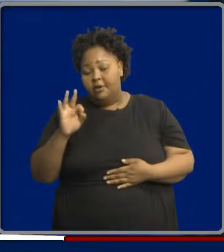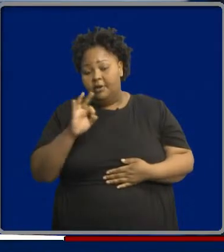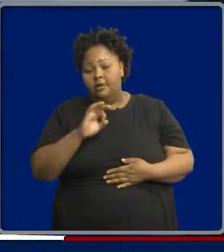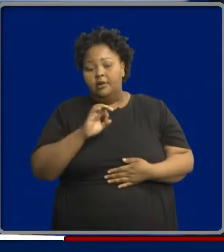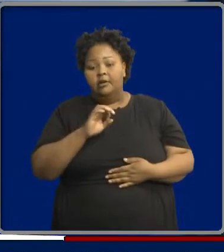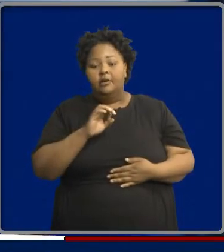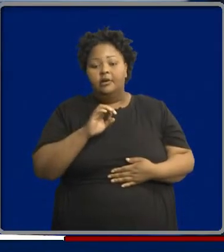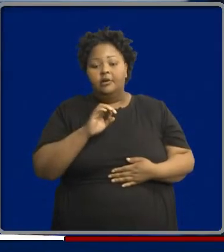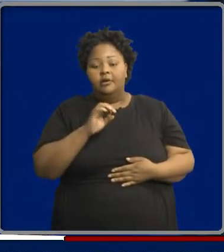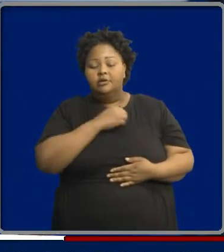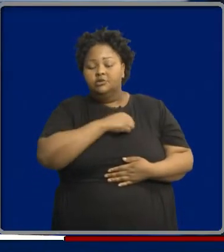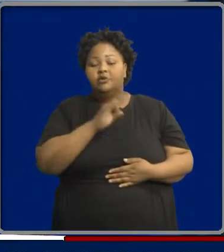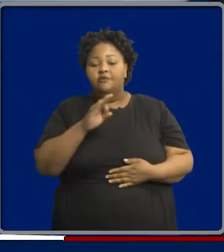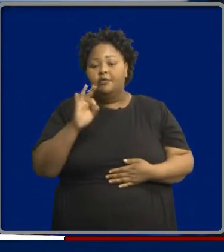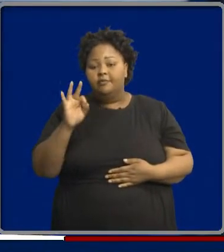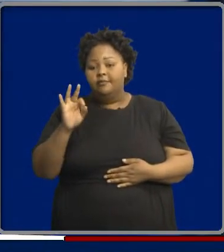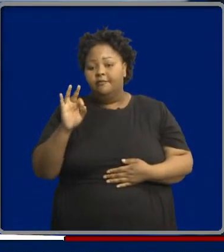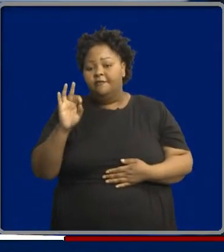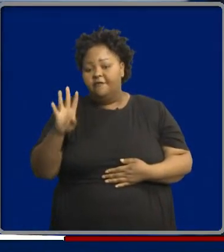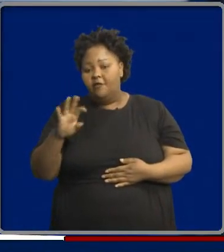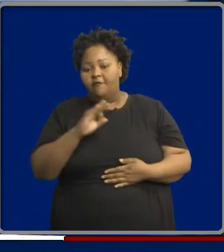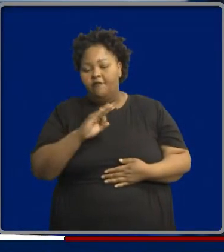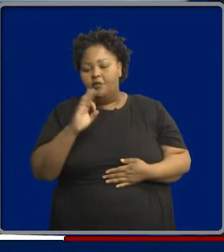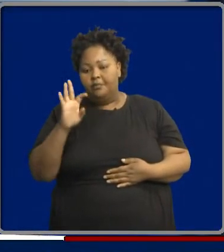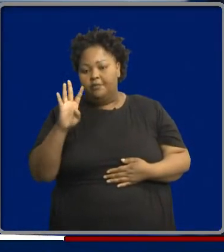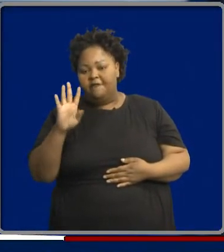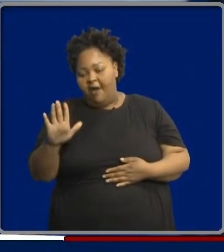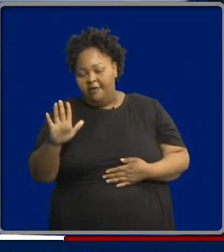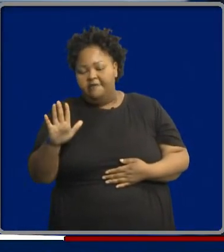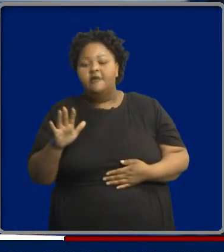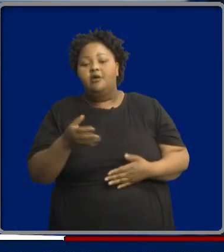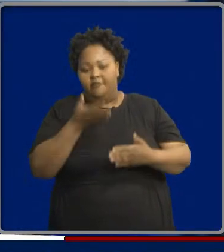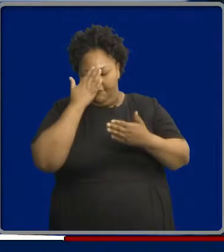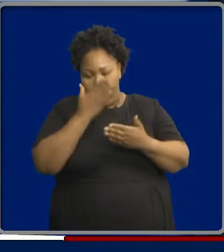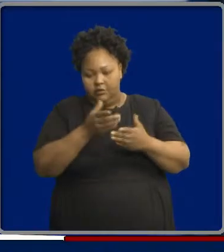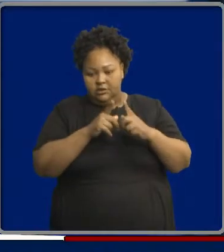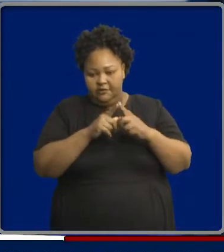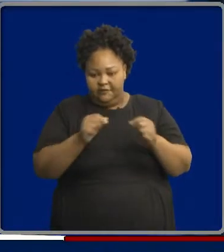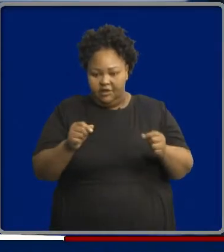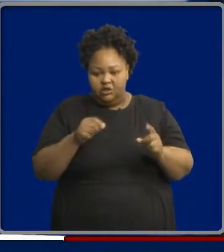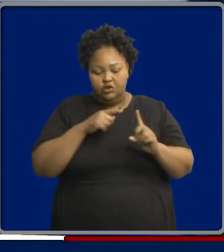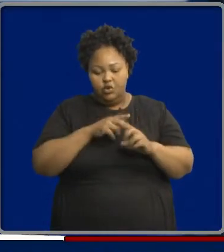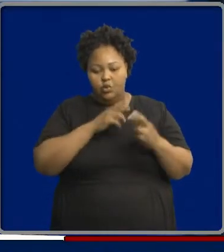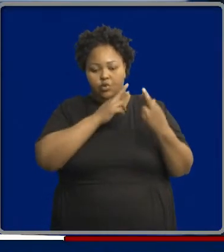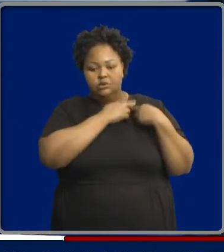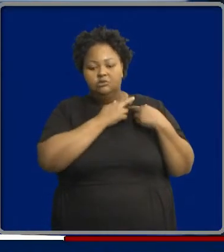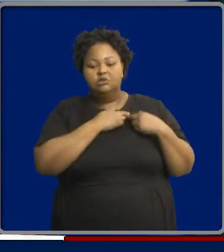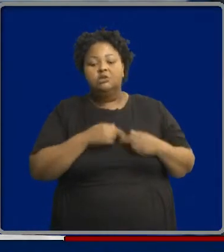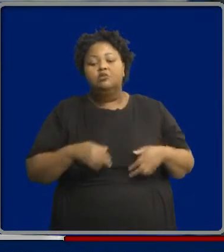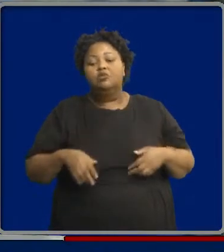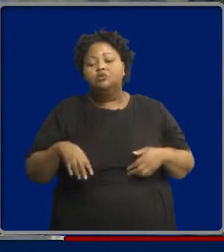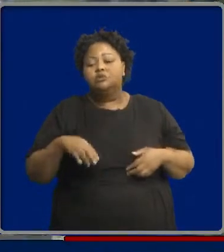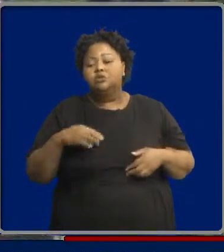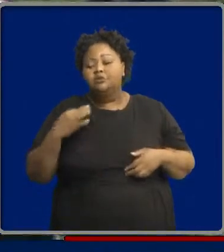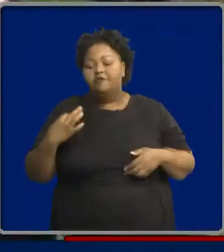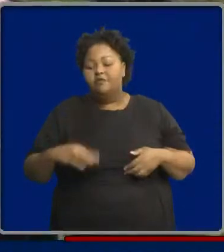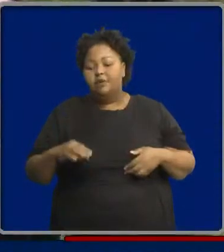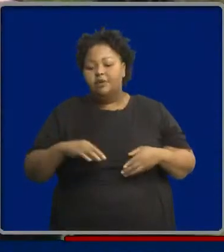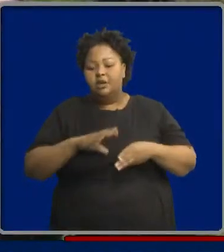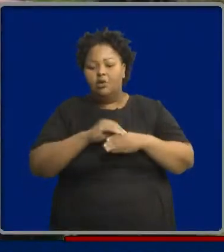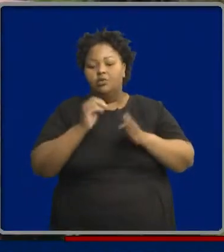a 17-year-old girl. Now, the accused, Sanele Andile Shoge from Matelezini, claims that the